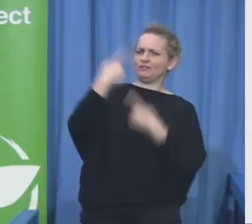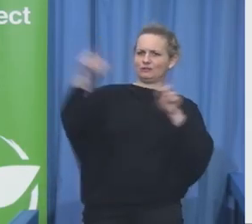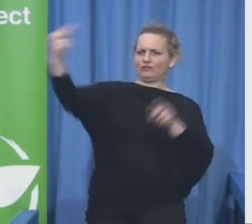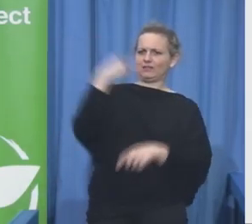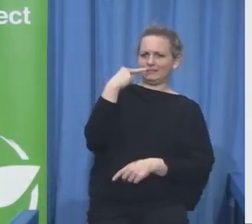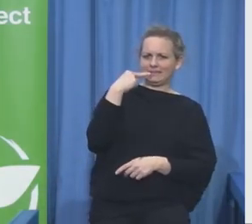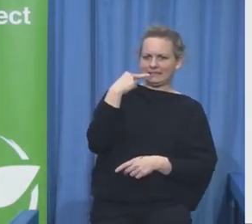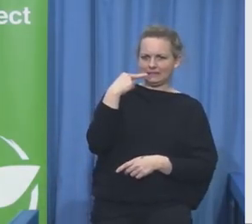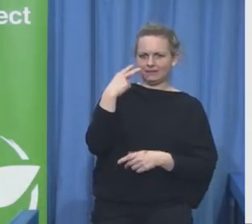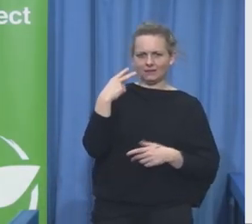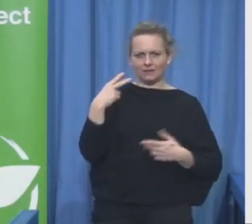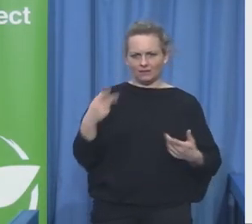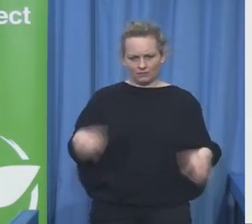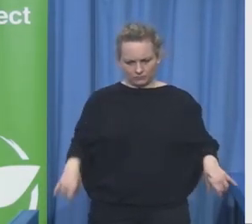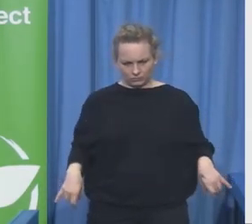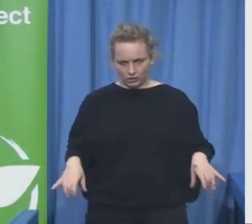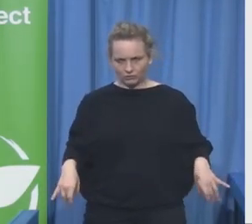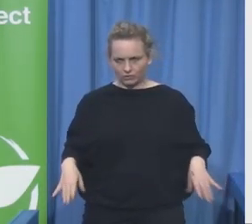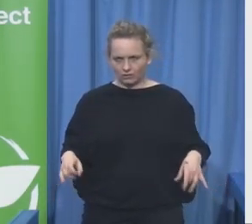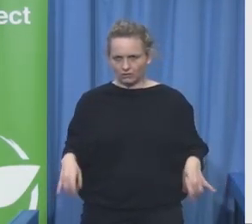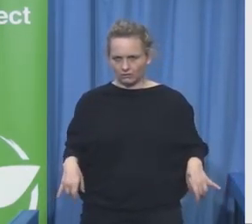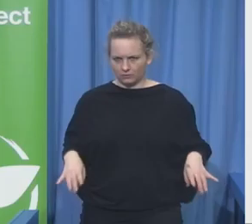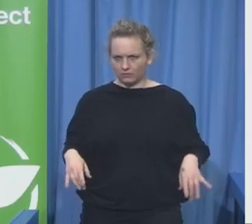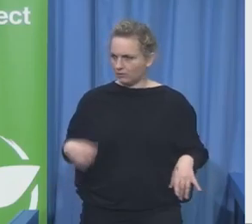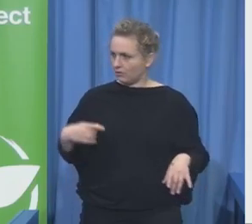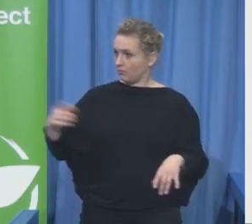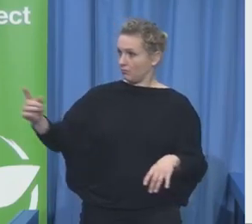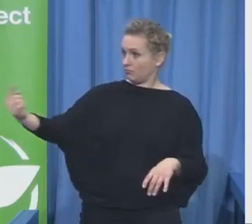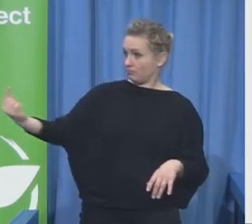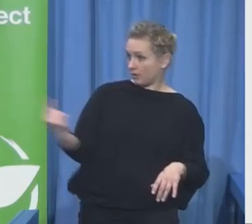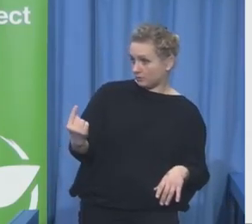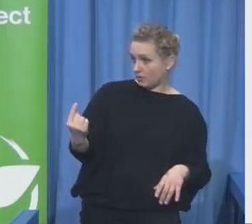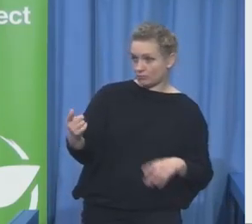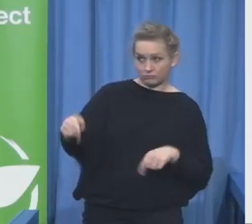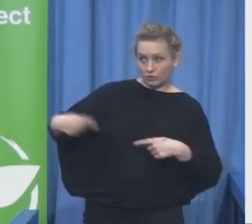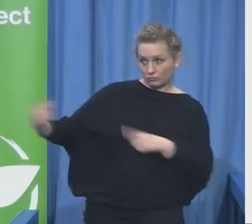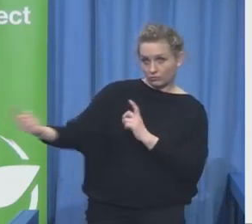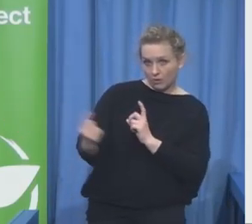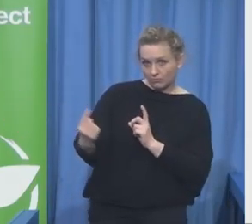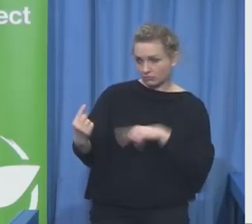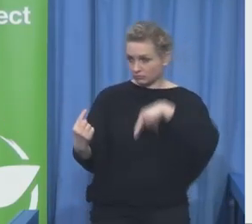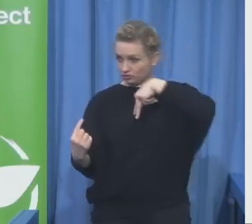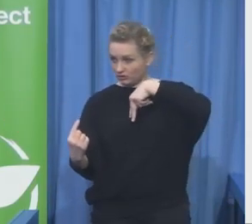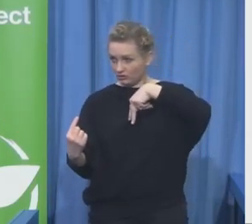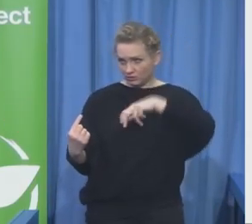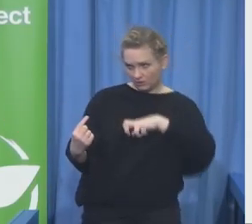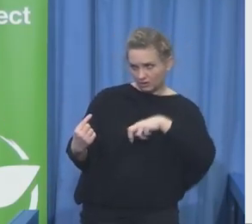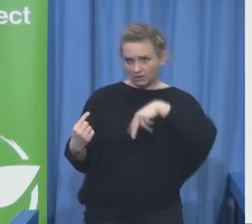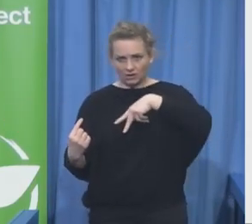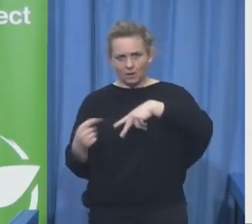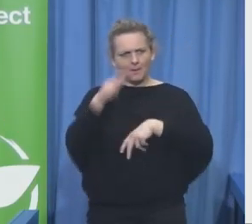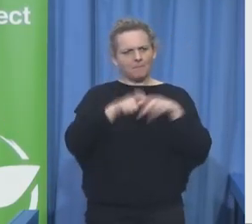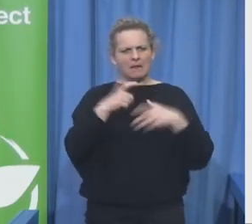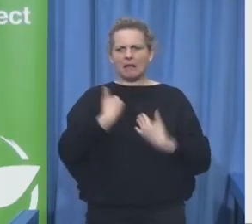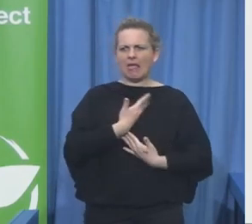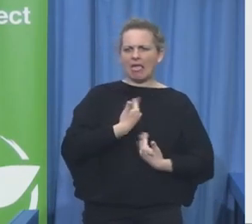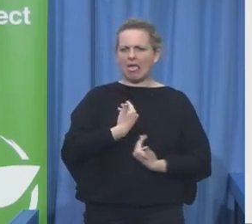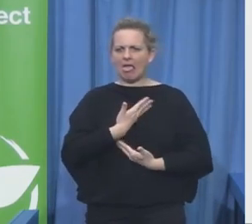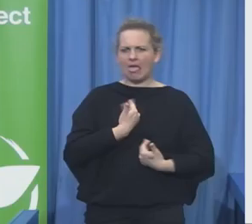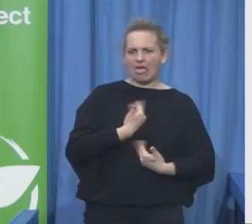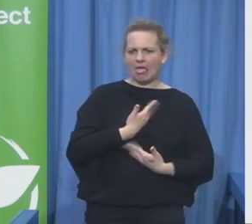the conversation and why? Do your colleagues know the answer to that? When we do